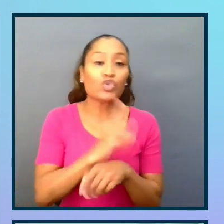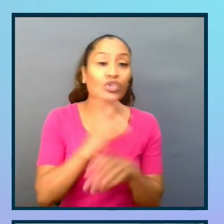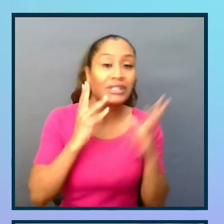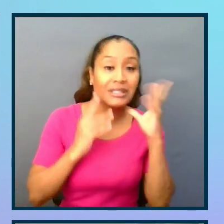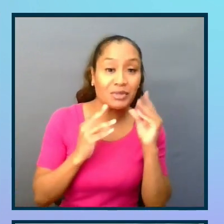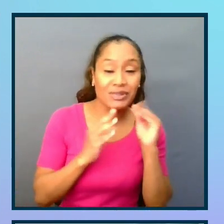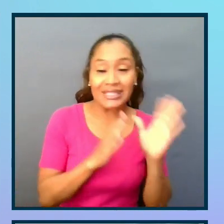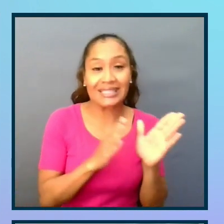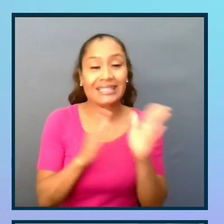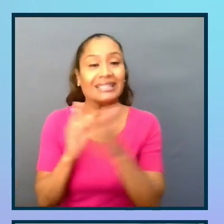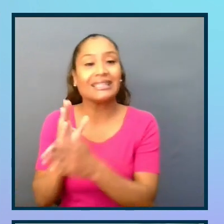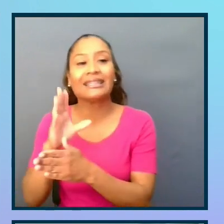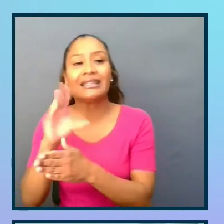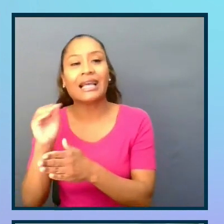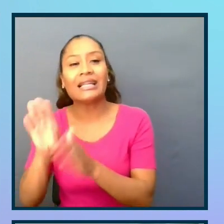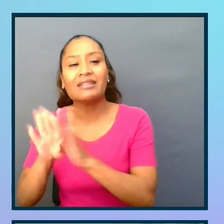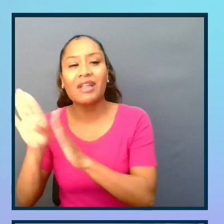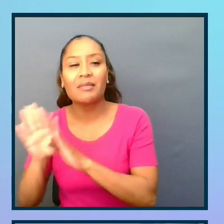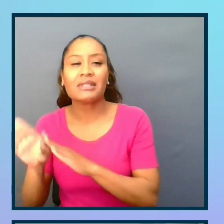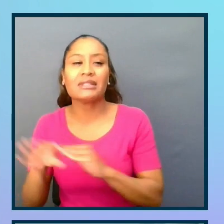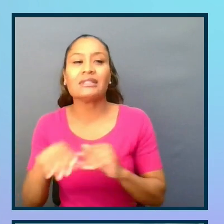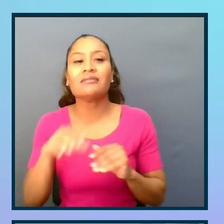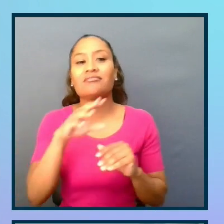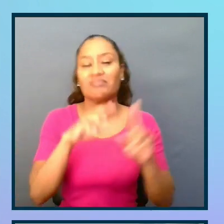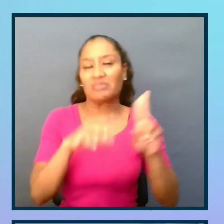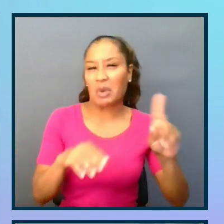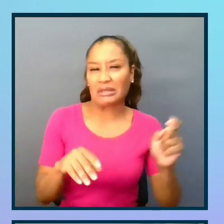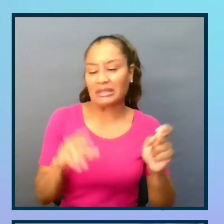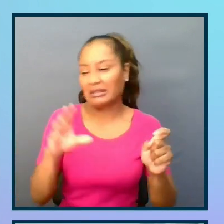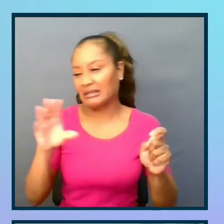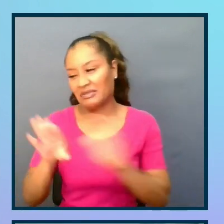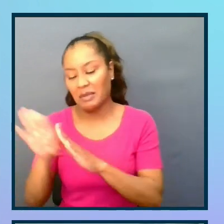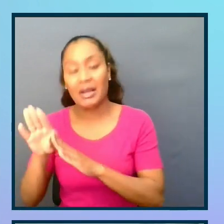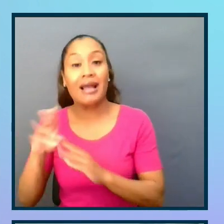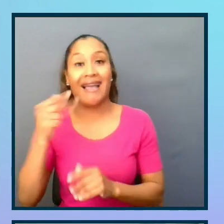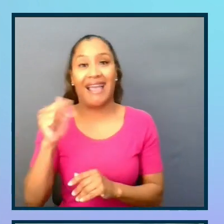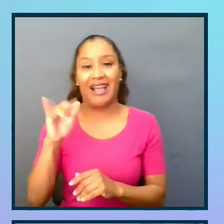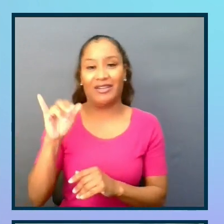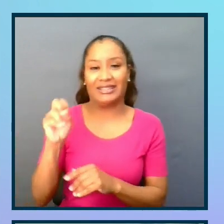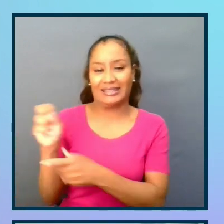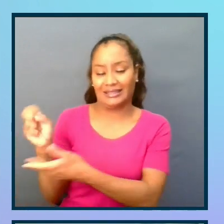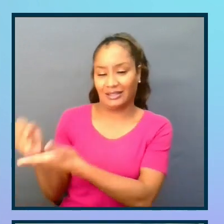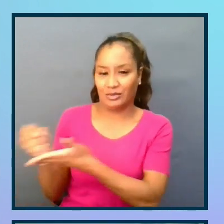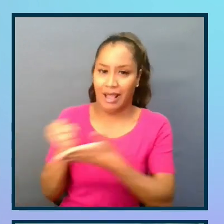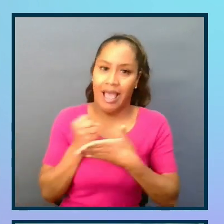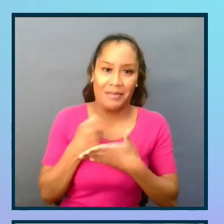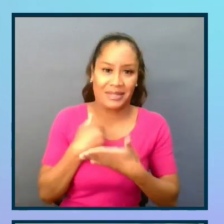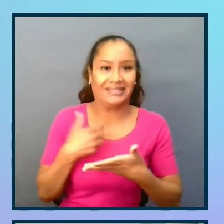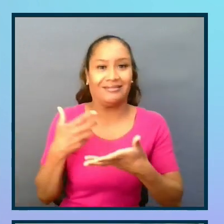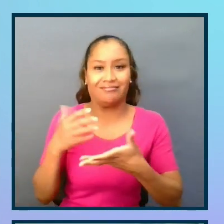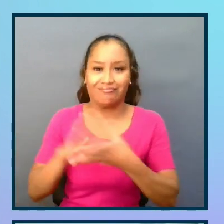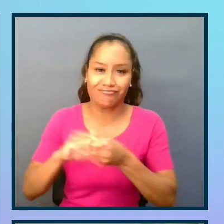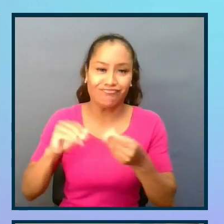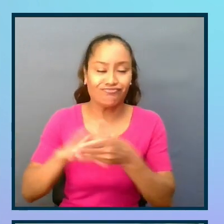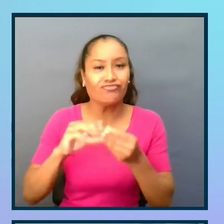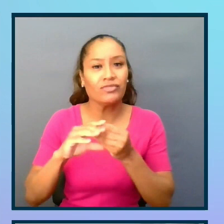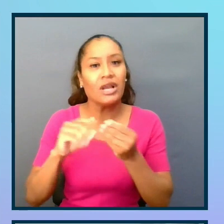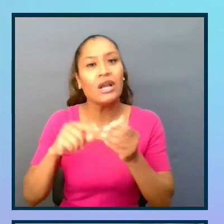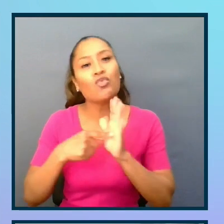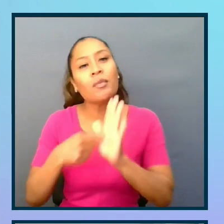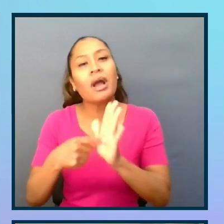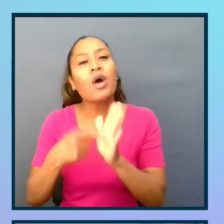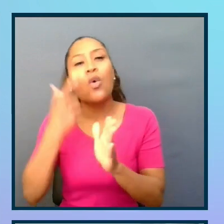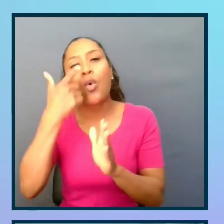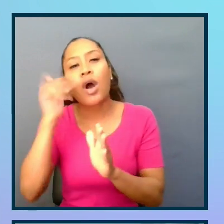and development. And Harris is going to be helping me with that immeasurably, talking about representing the development side